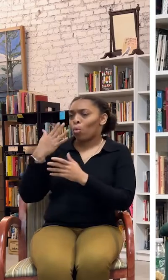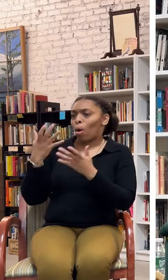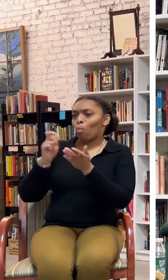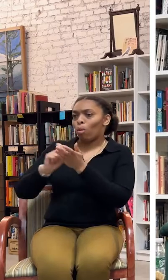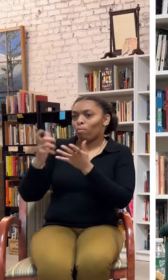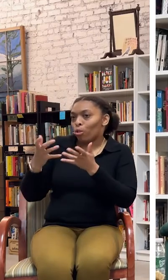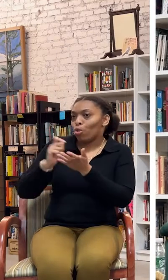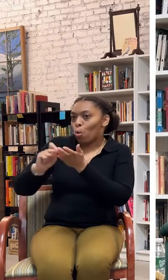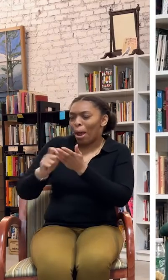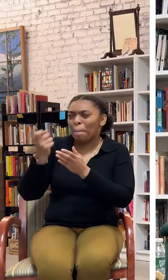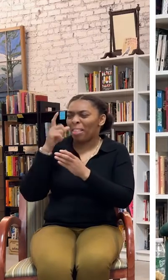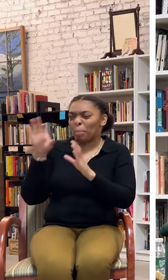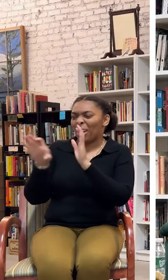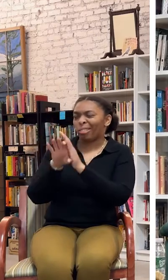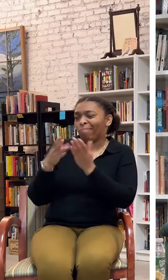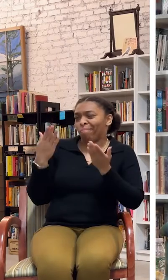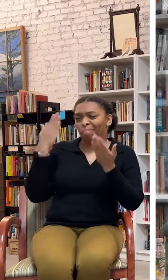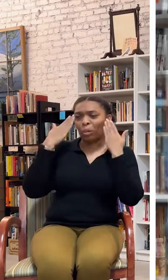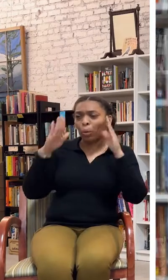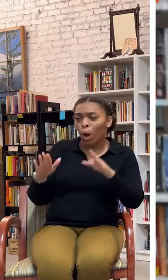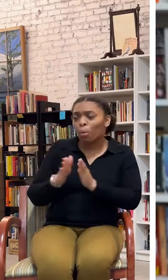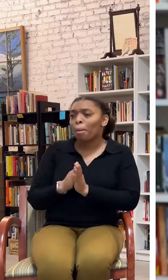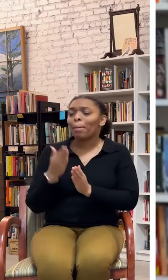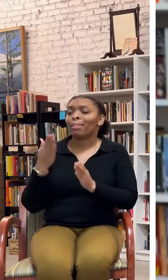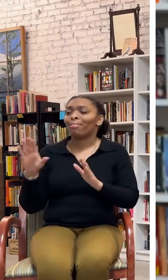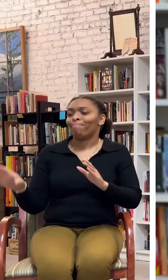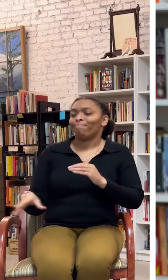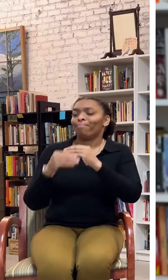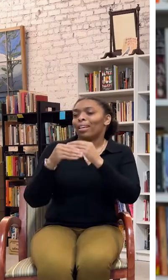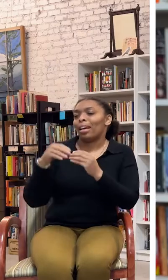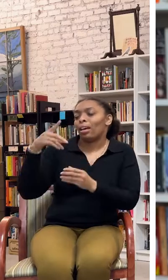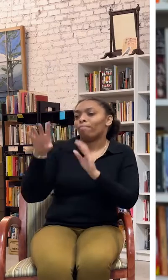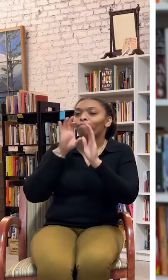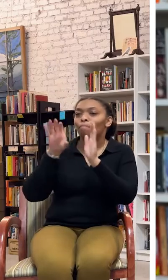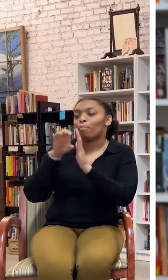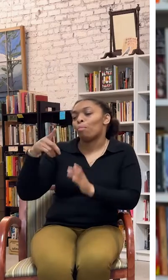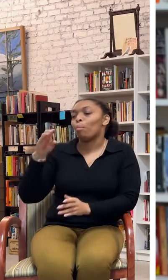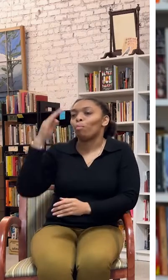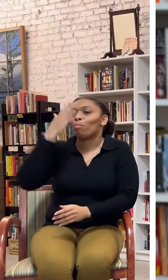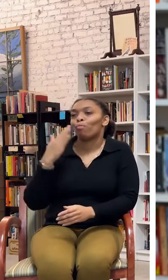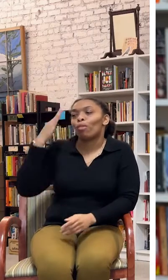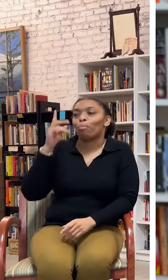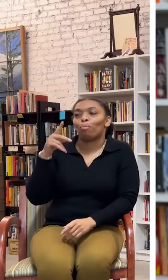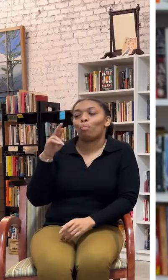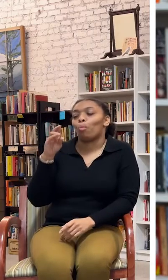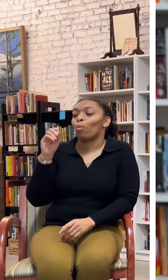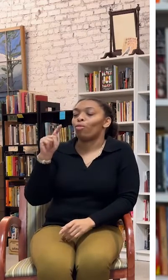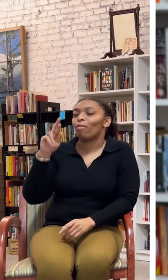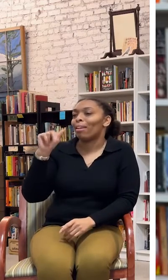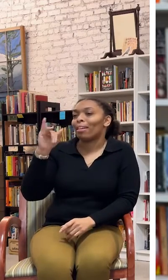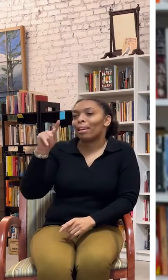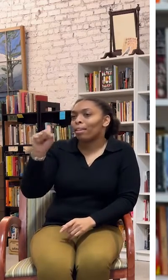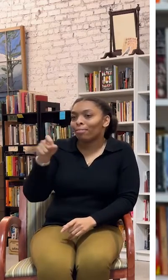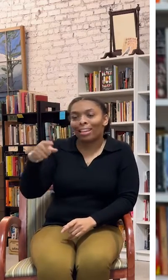of the images, my thought was, let's just have portraits. And Rakia was like, no, we need to think huge, big. We need to have